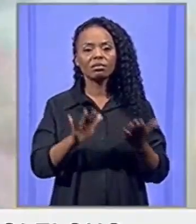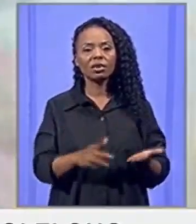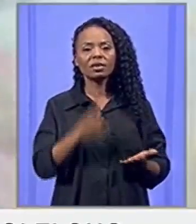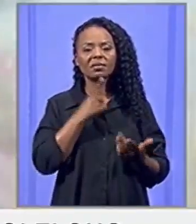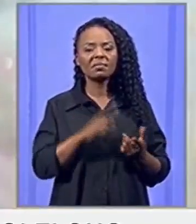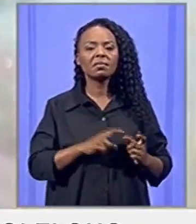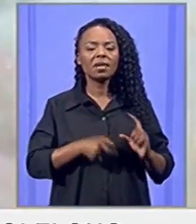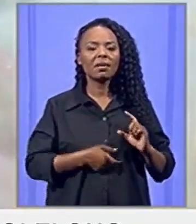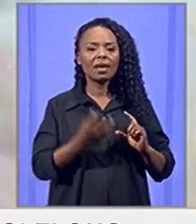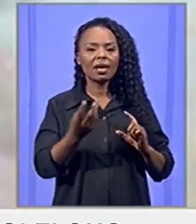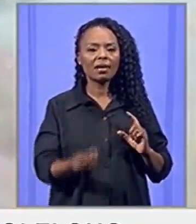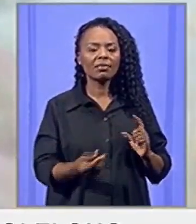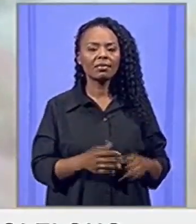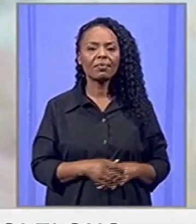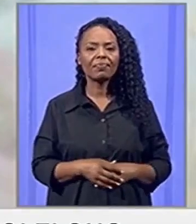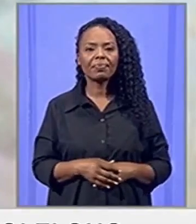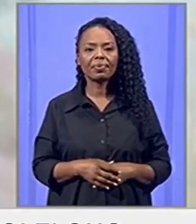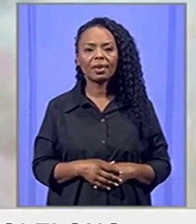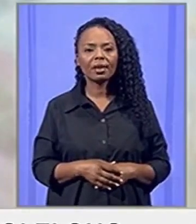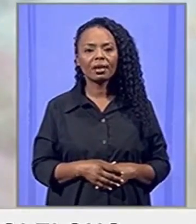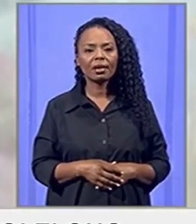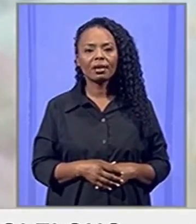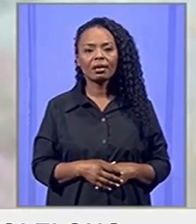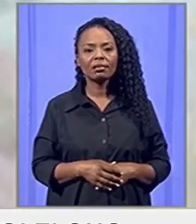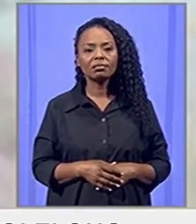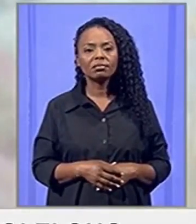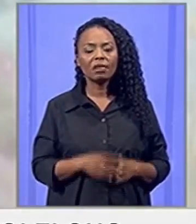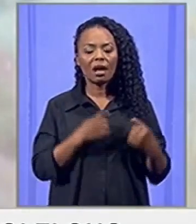Ke bohloko mme. Pelo ka bohloko.